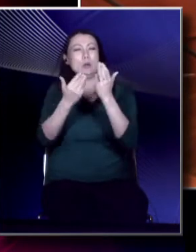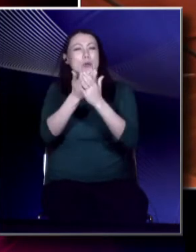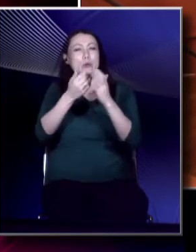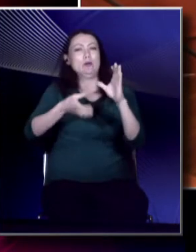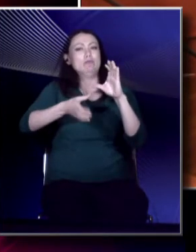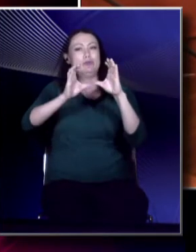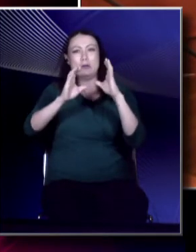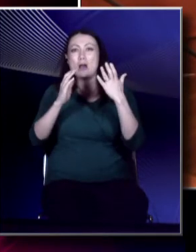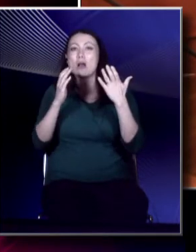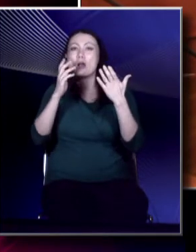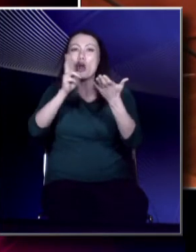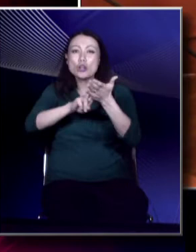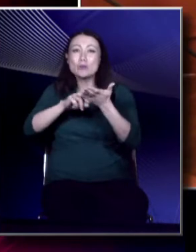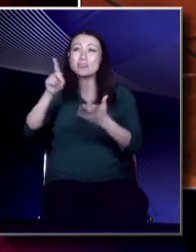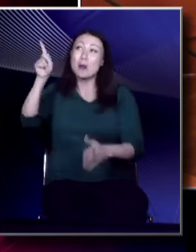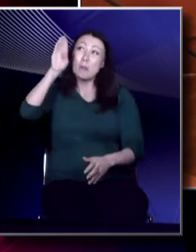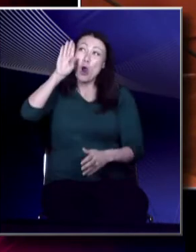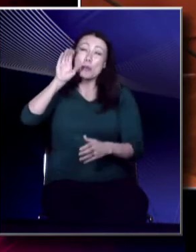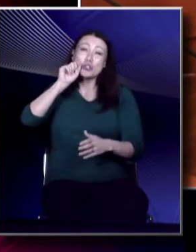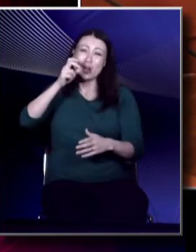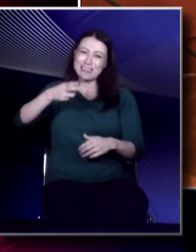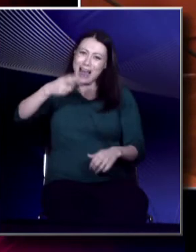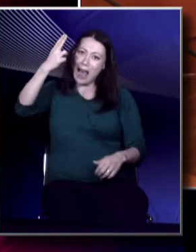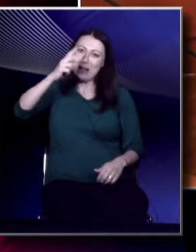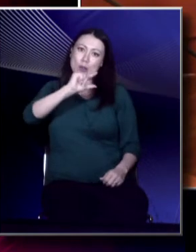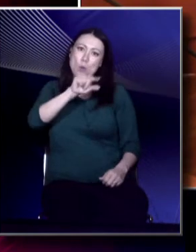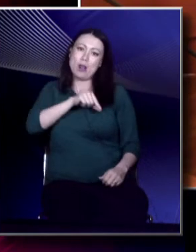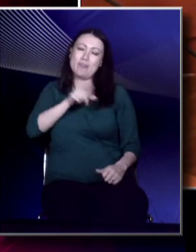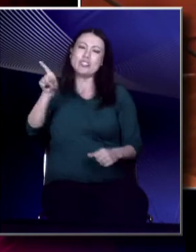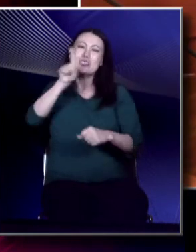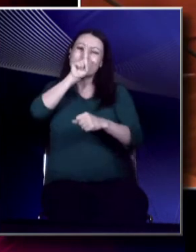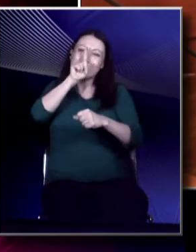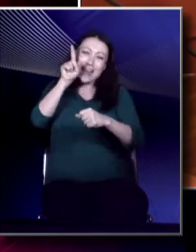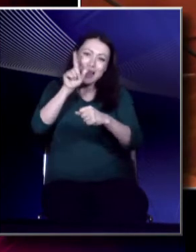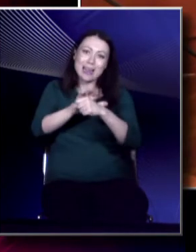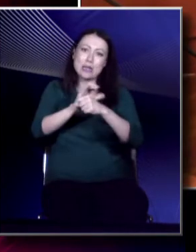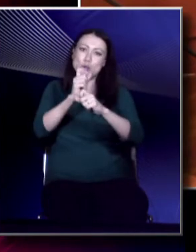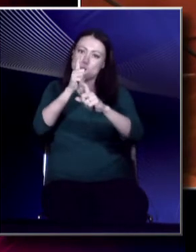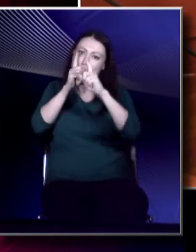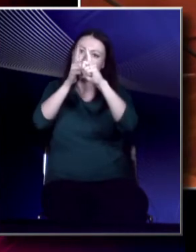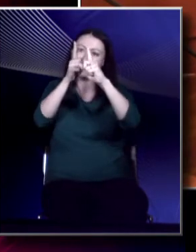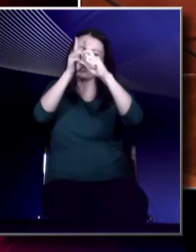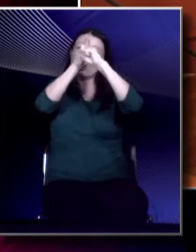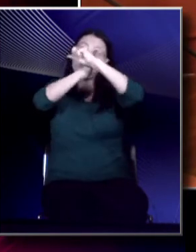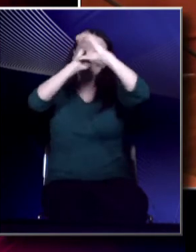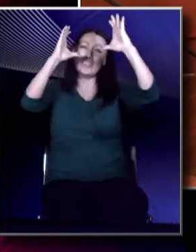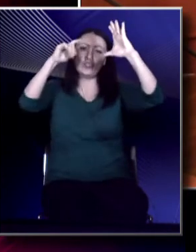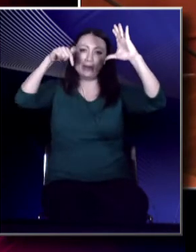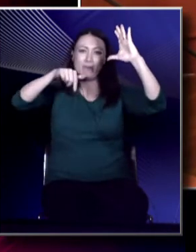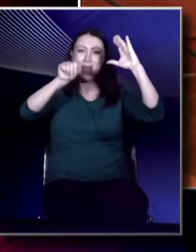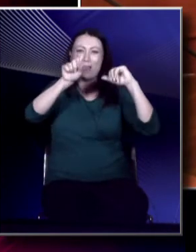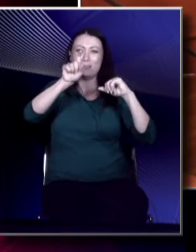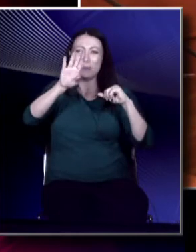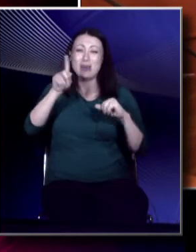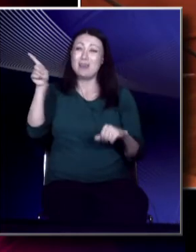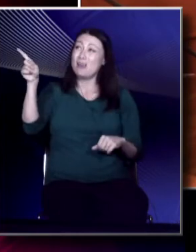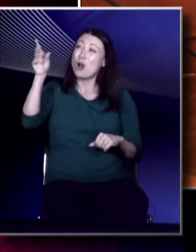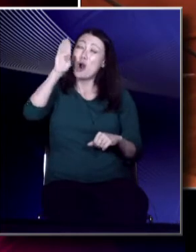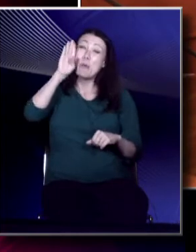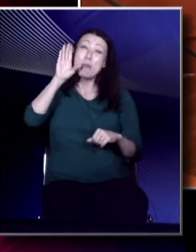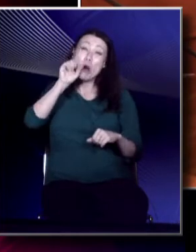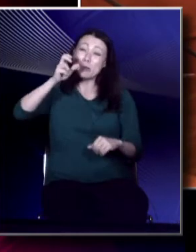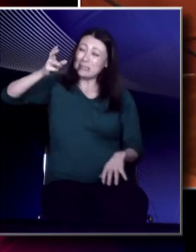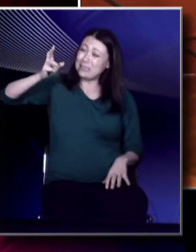highly qualified and is dedicated to the mission and vision of ASDB. Barb leaves a legacy